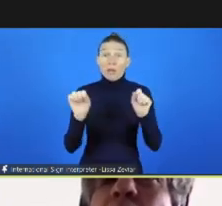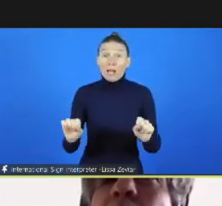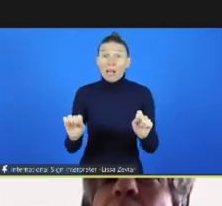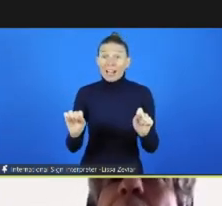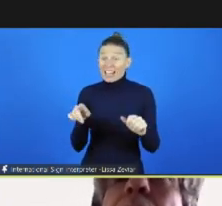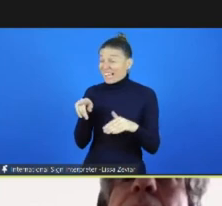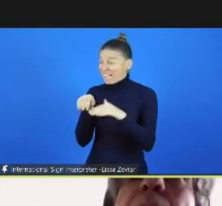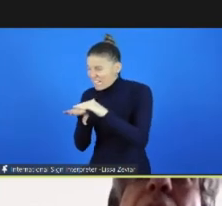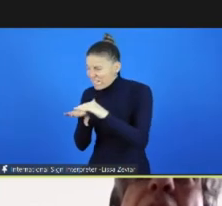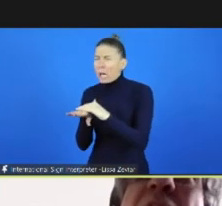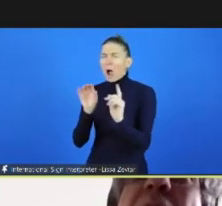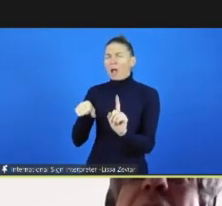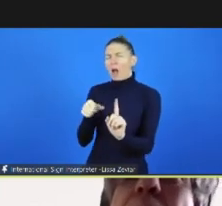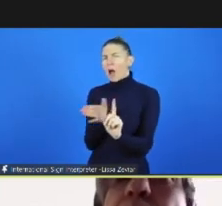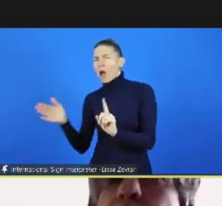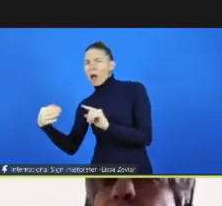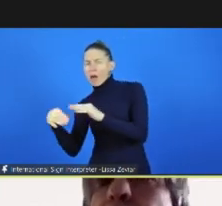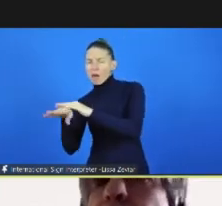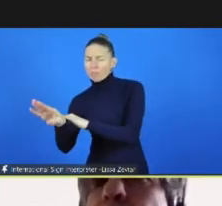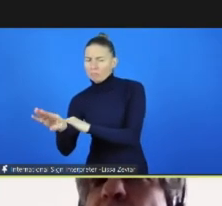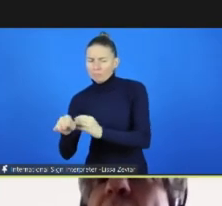happen. Third slide.